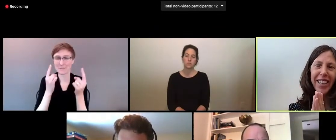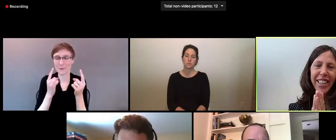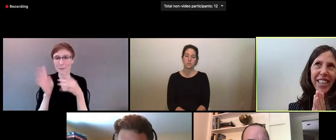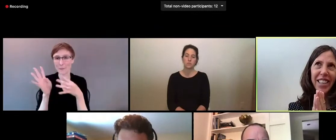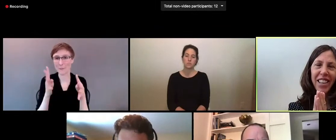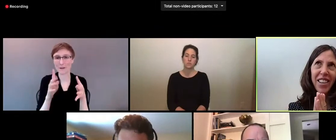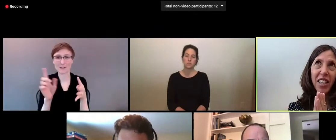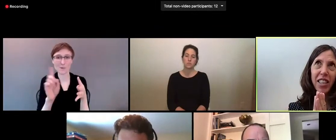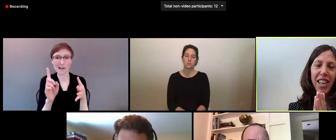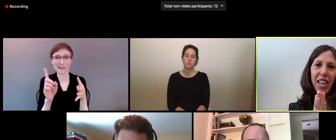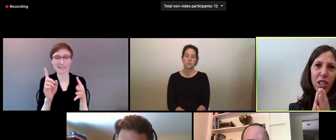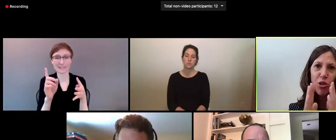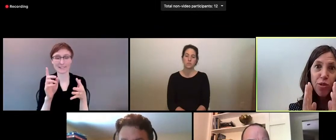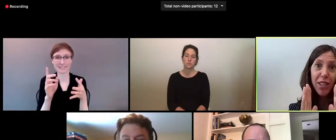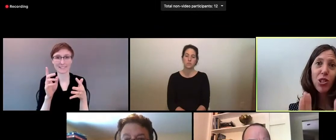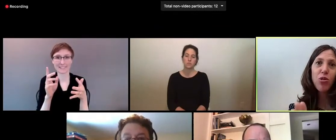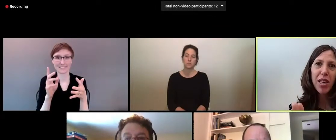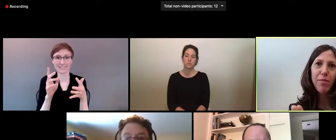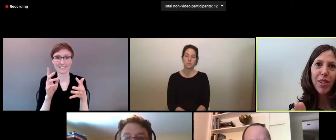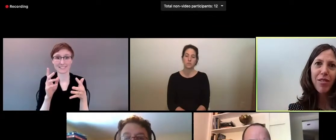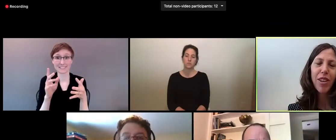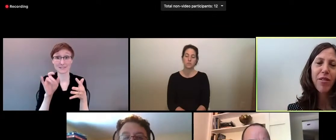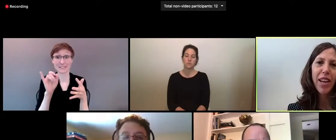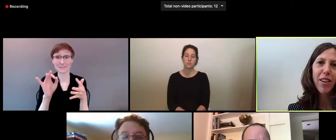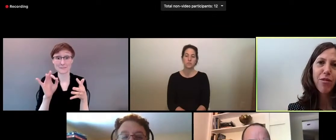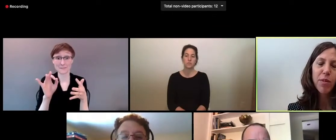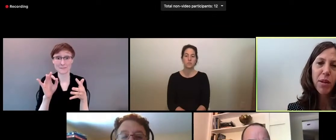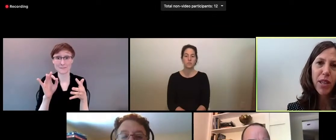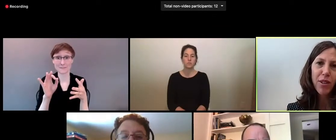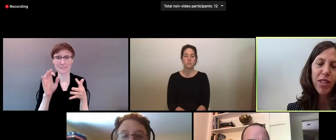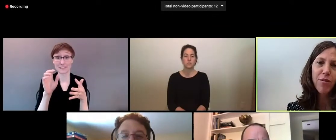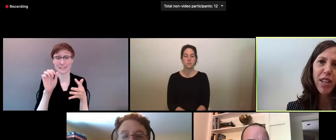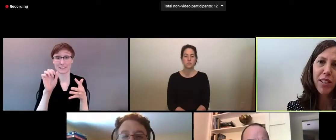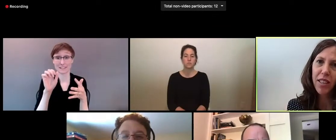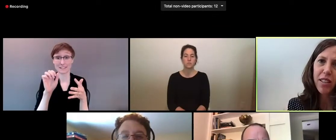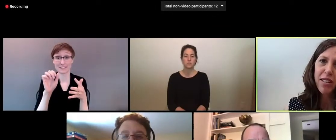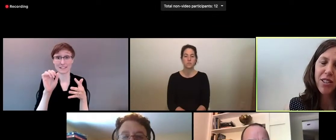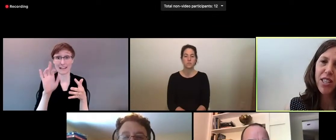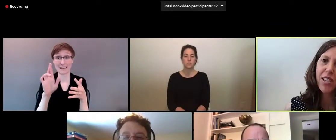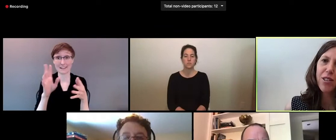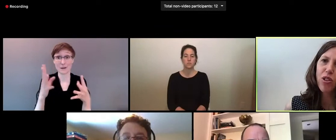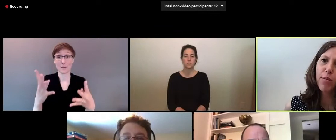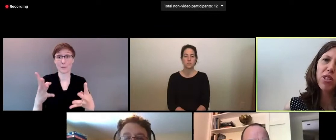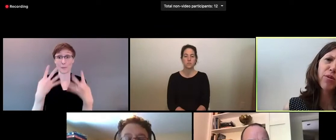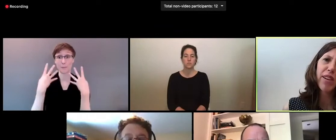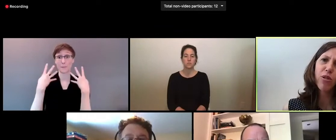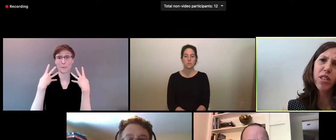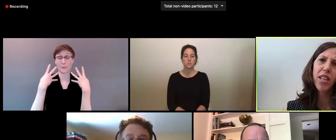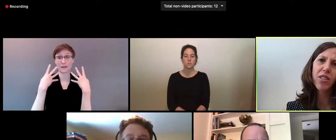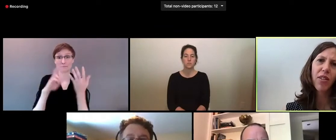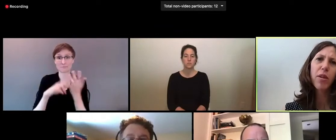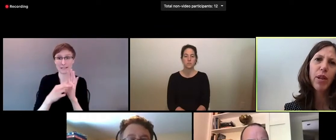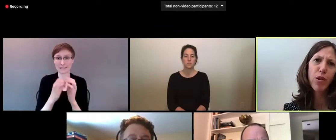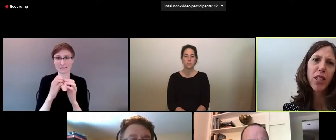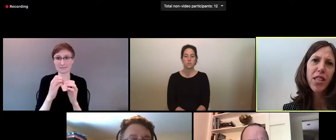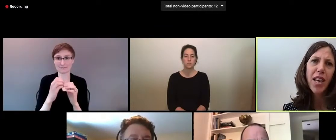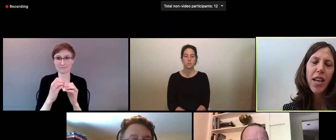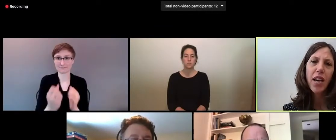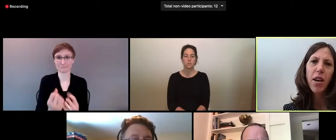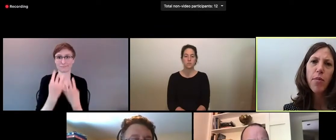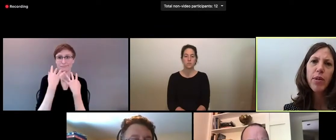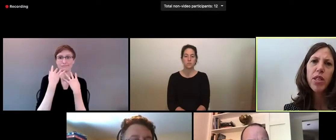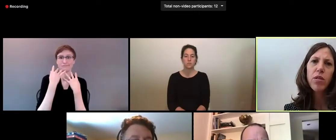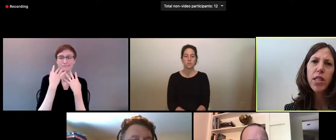if you're getting a direct stream of air from somebody who's infected and sending the droplets your way, of course that's going to be